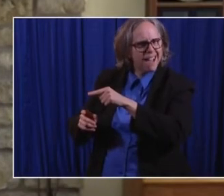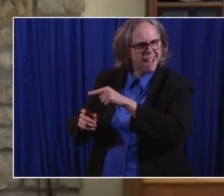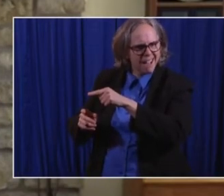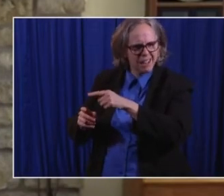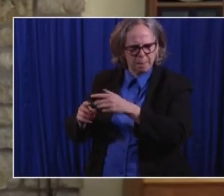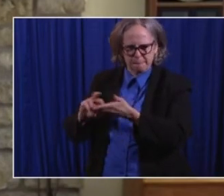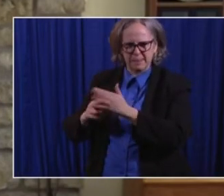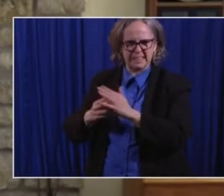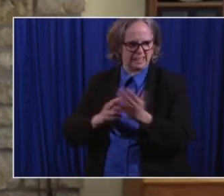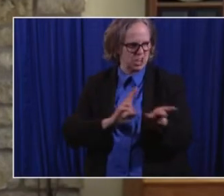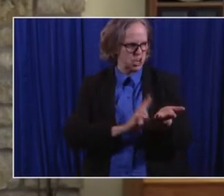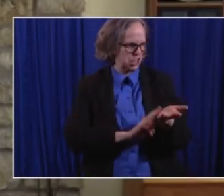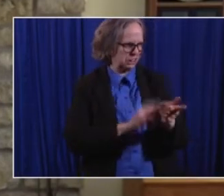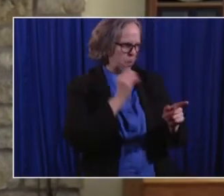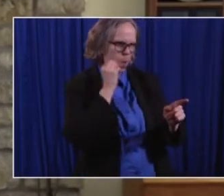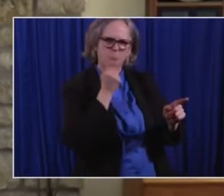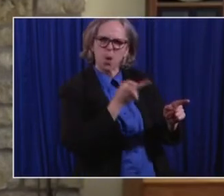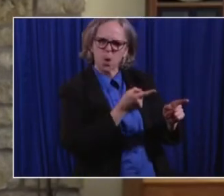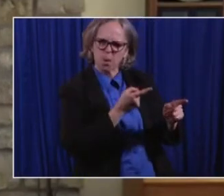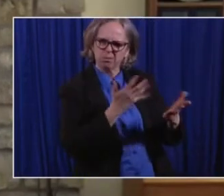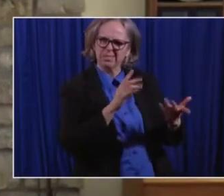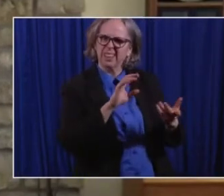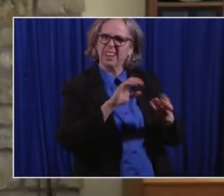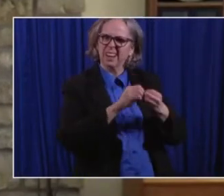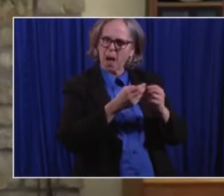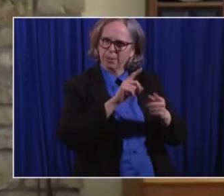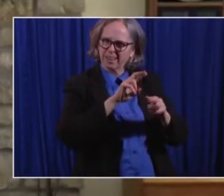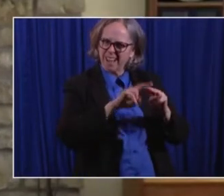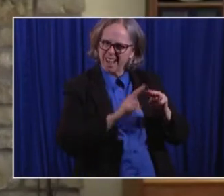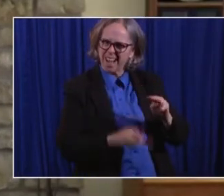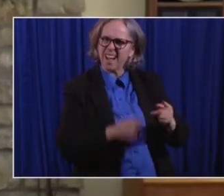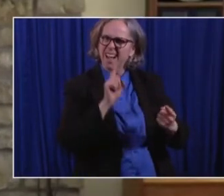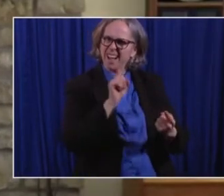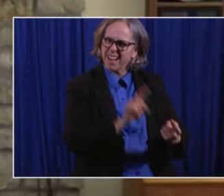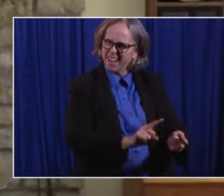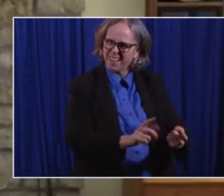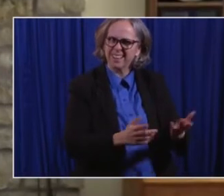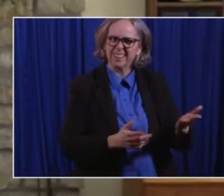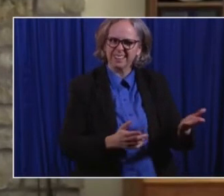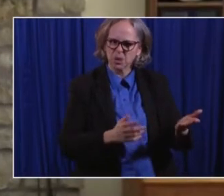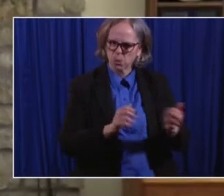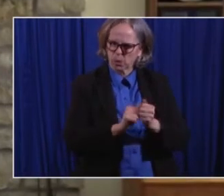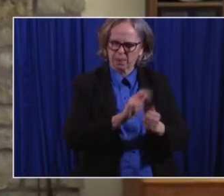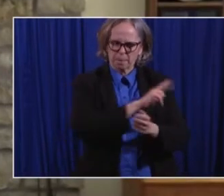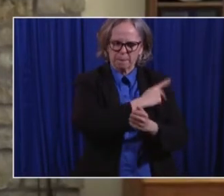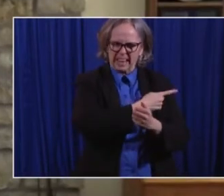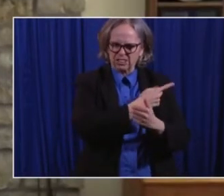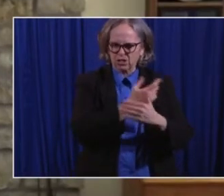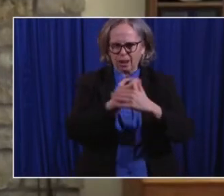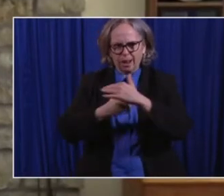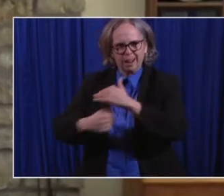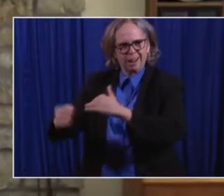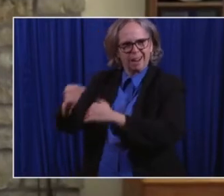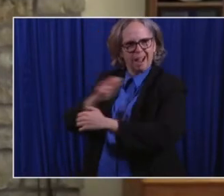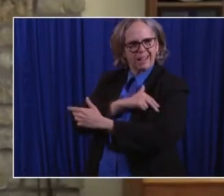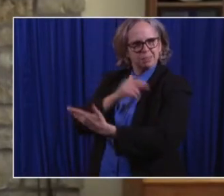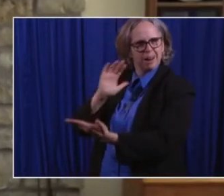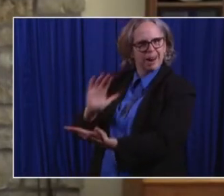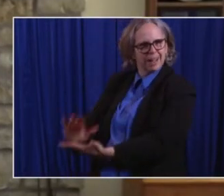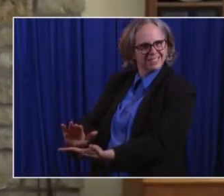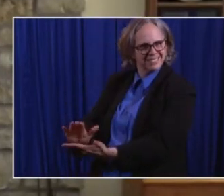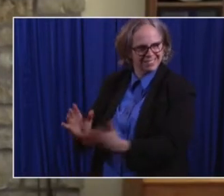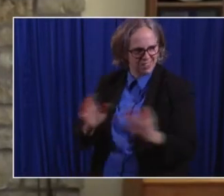homes a smaller percentage of the whole, but the whole is much, much, much smaller. So if we look at our data